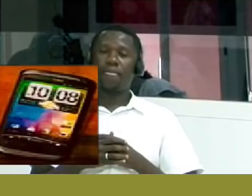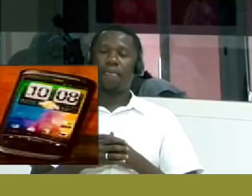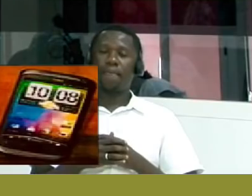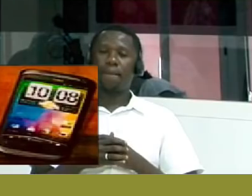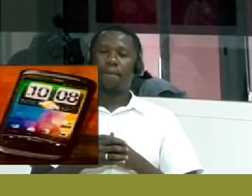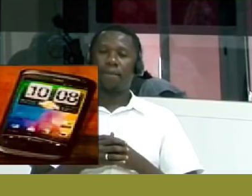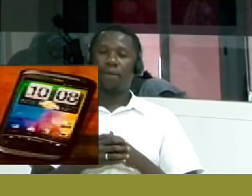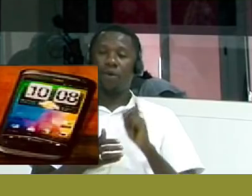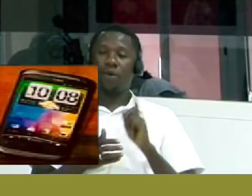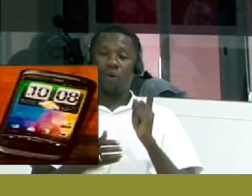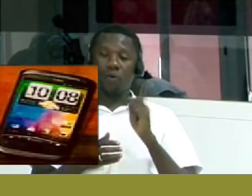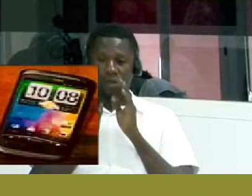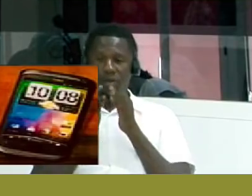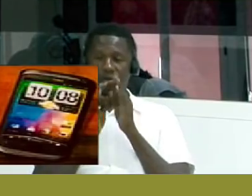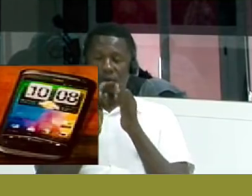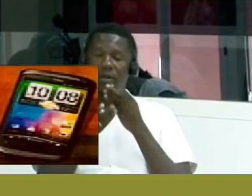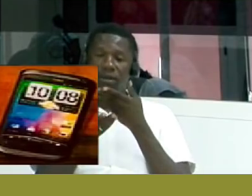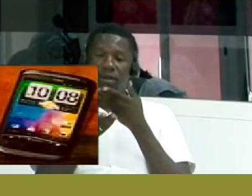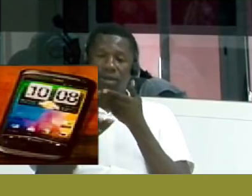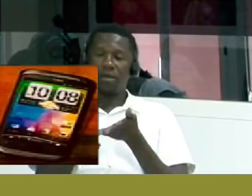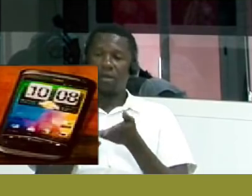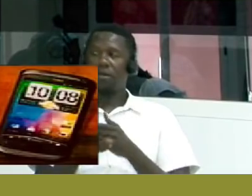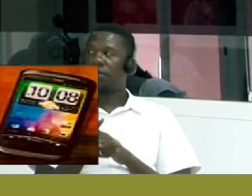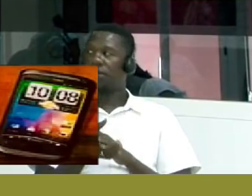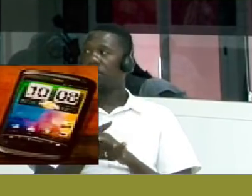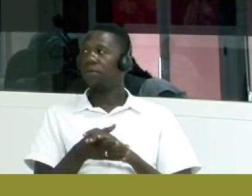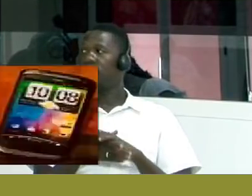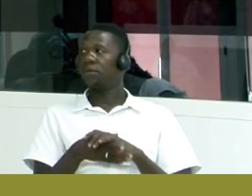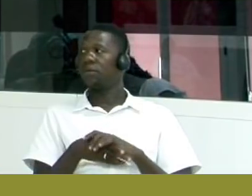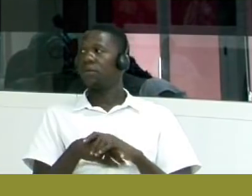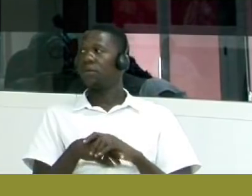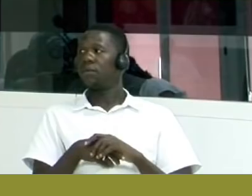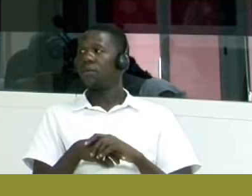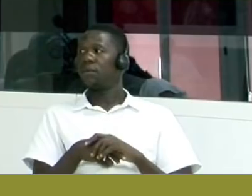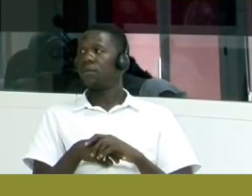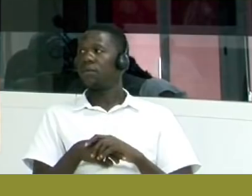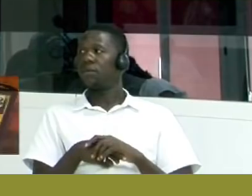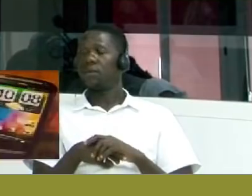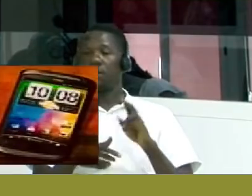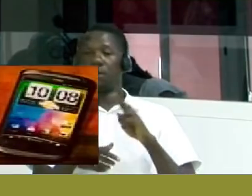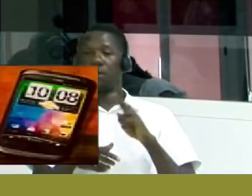according to what you were saying. Yes, I don't know exactly what you are focusing on.